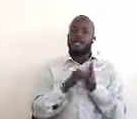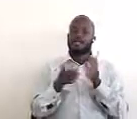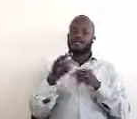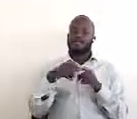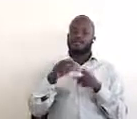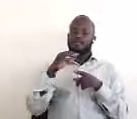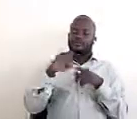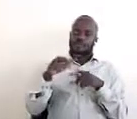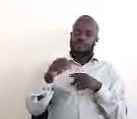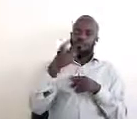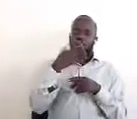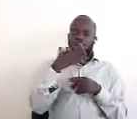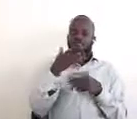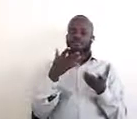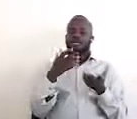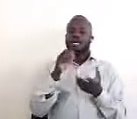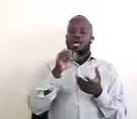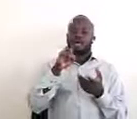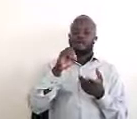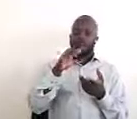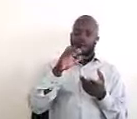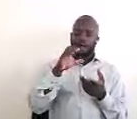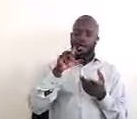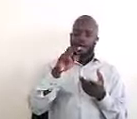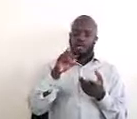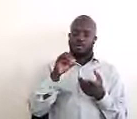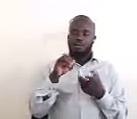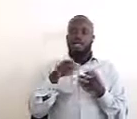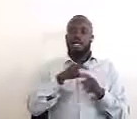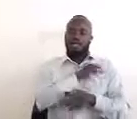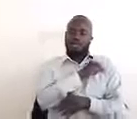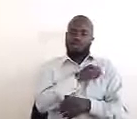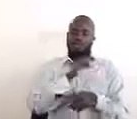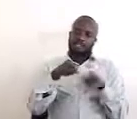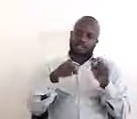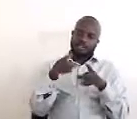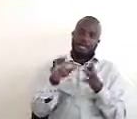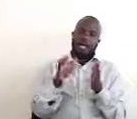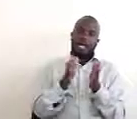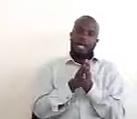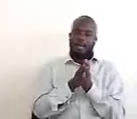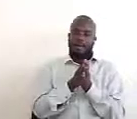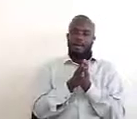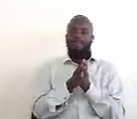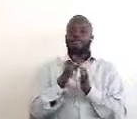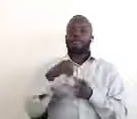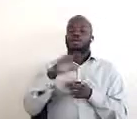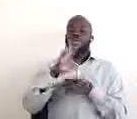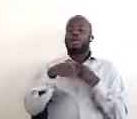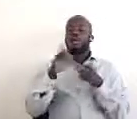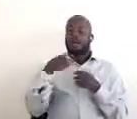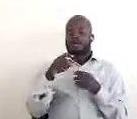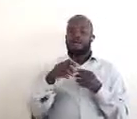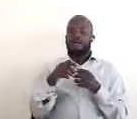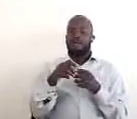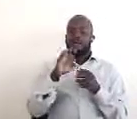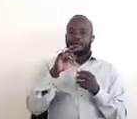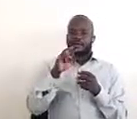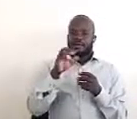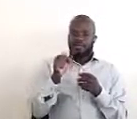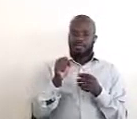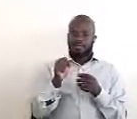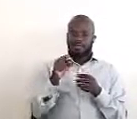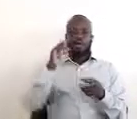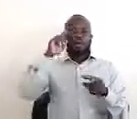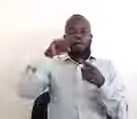that comes from vegetable oils, avocado, nuts and seeds. And we all